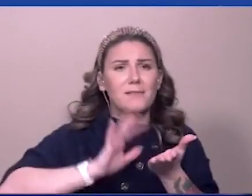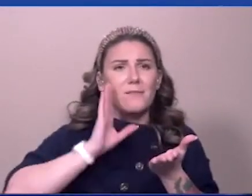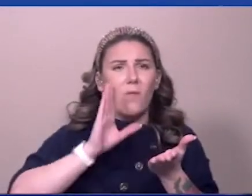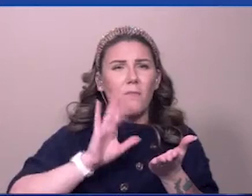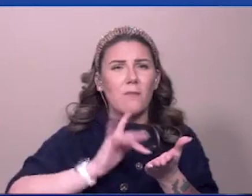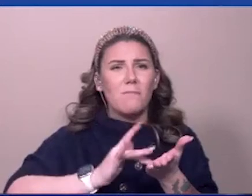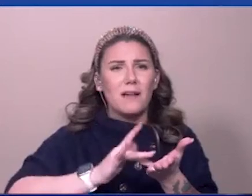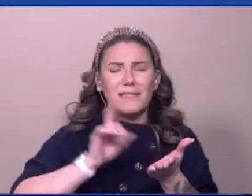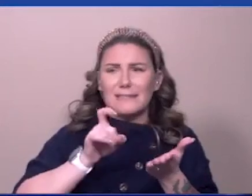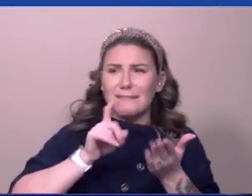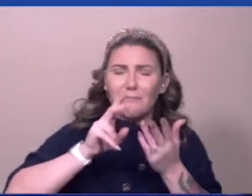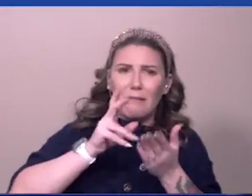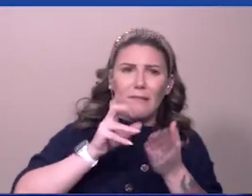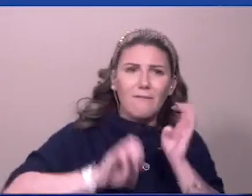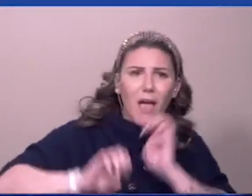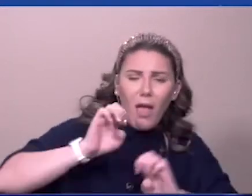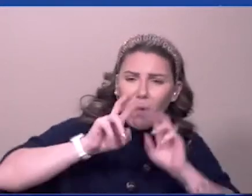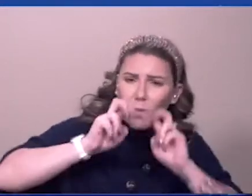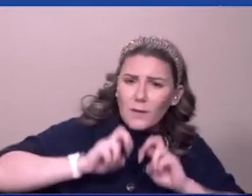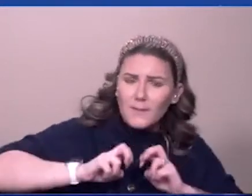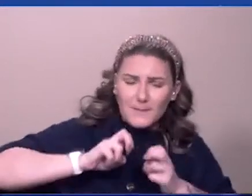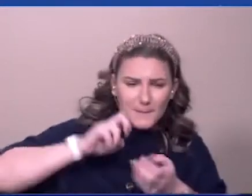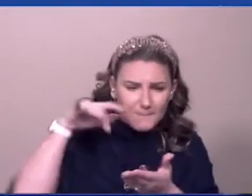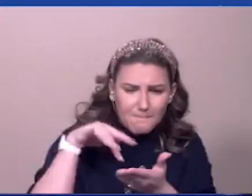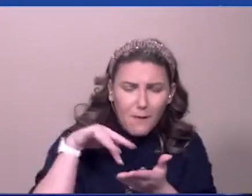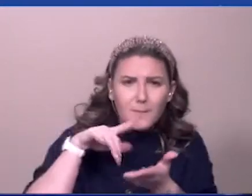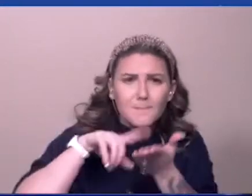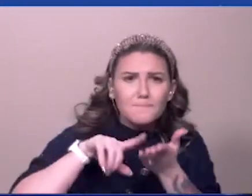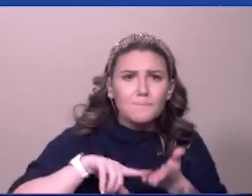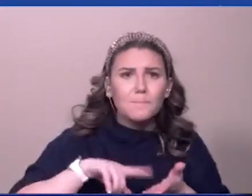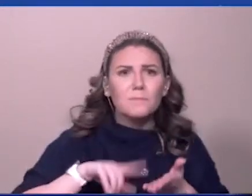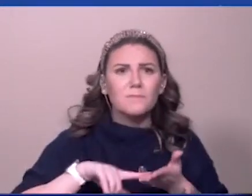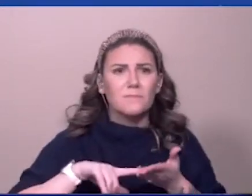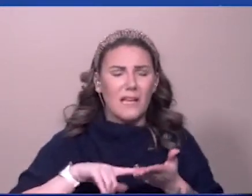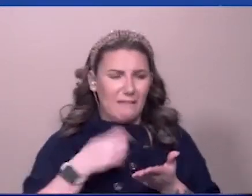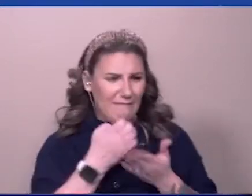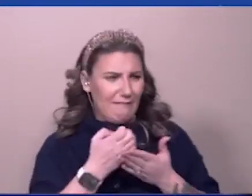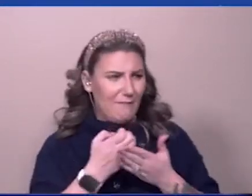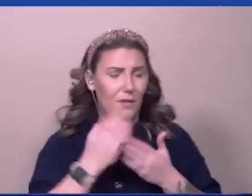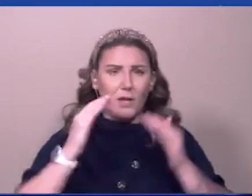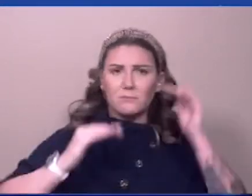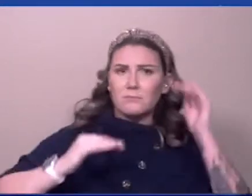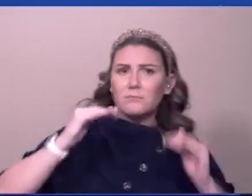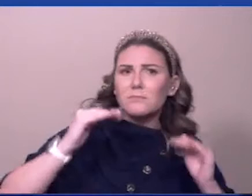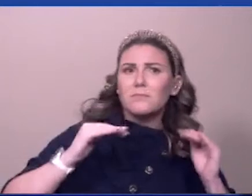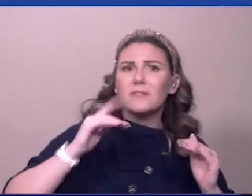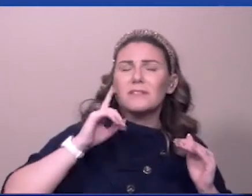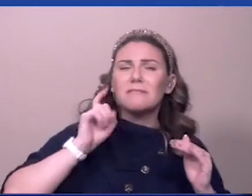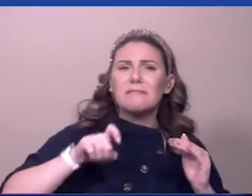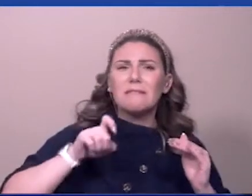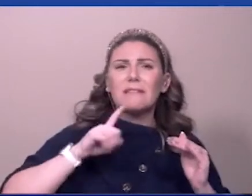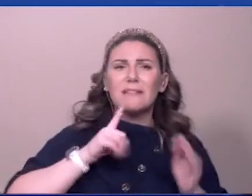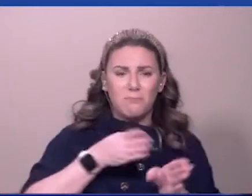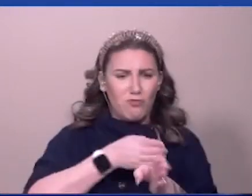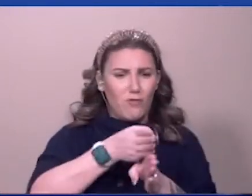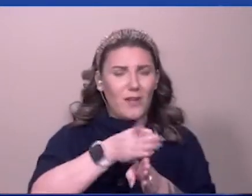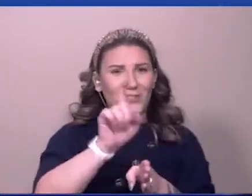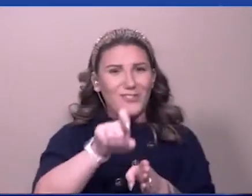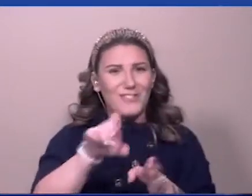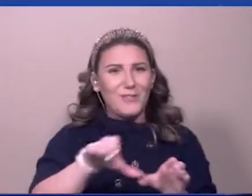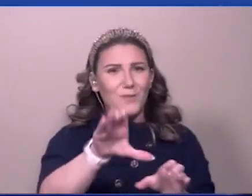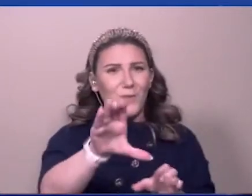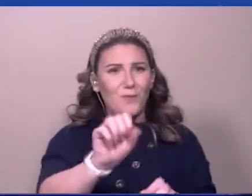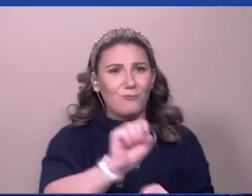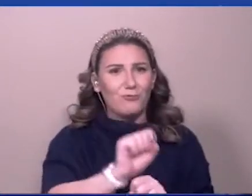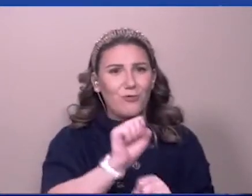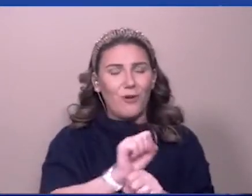have to be evaluated. The evidence will have to be weighed by the professionals, and we want to just let the professionals do what the professionals do.